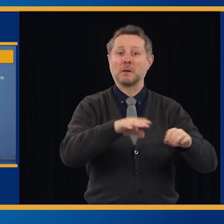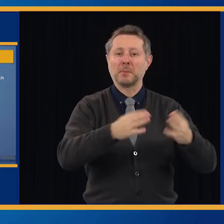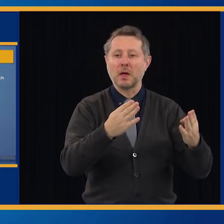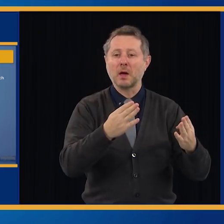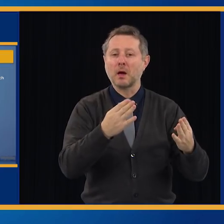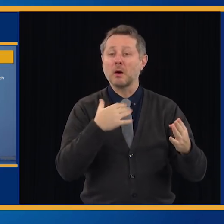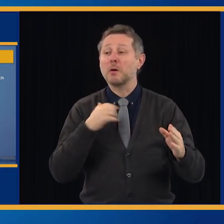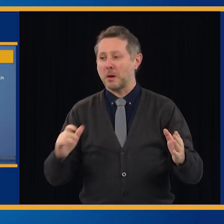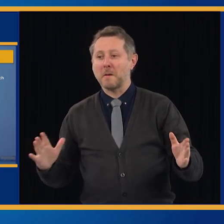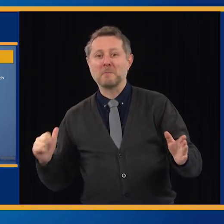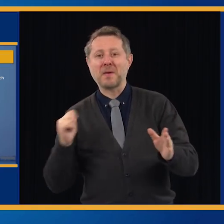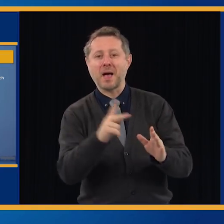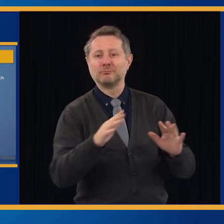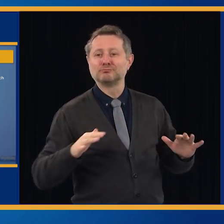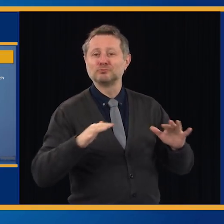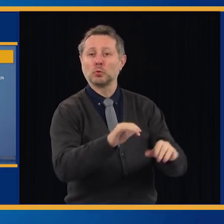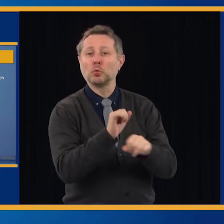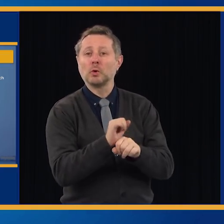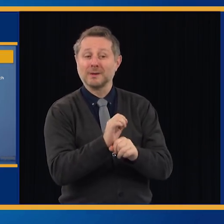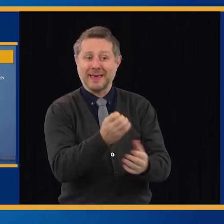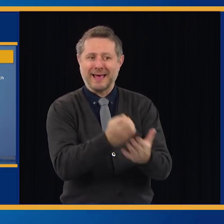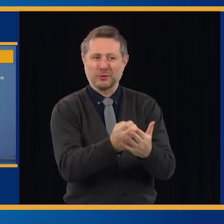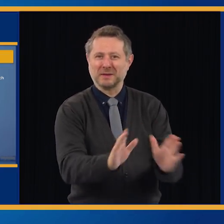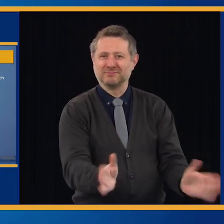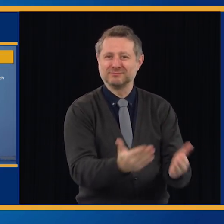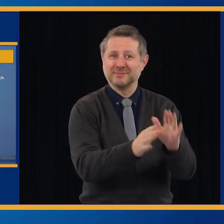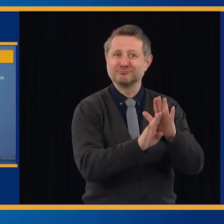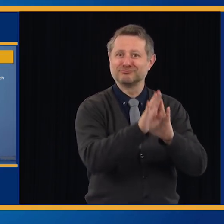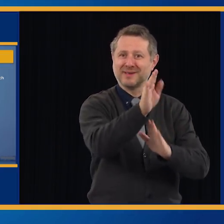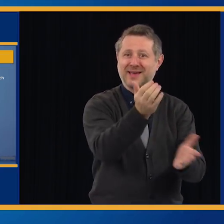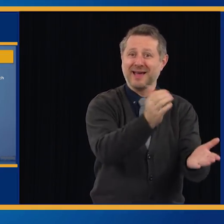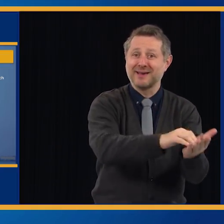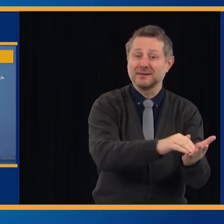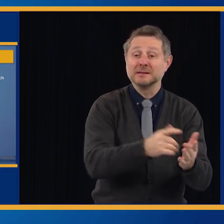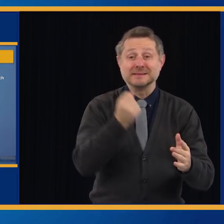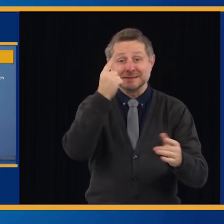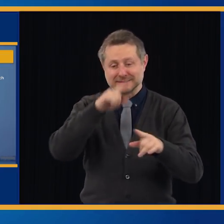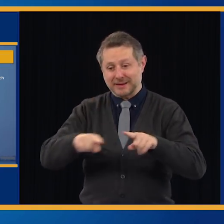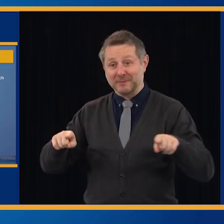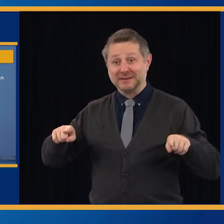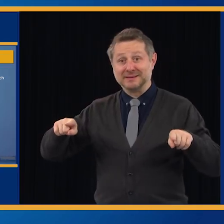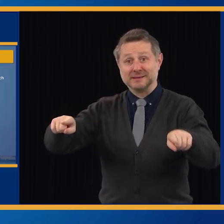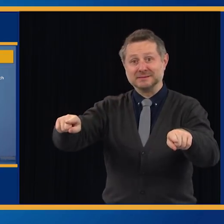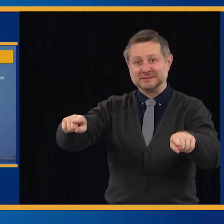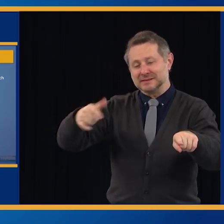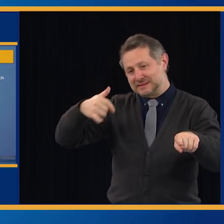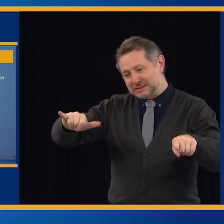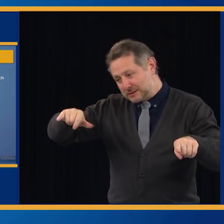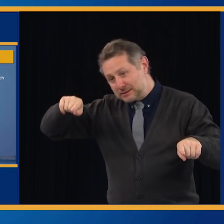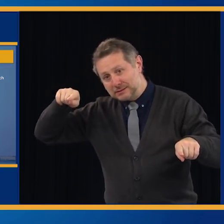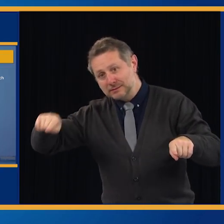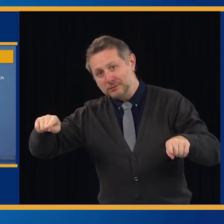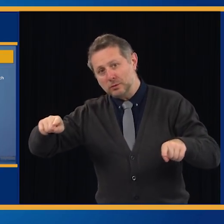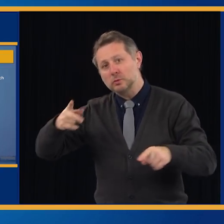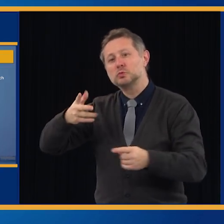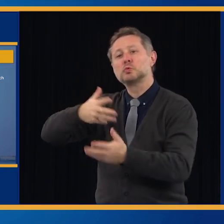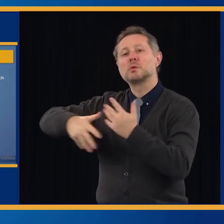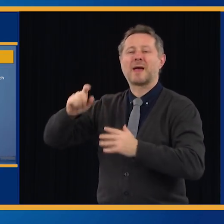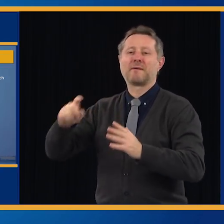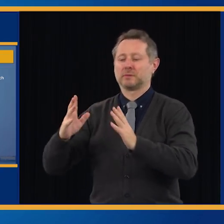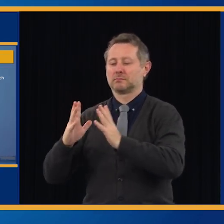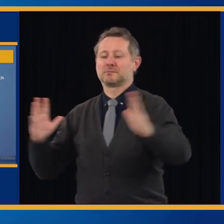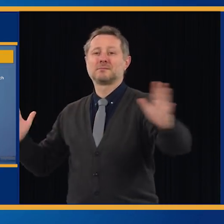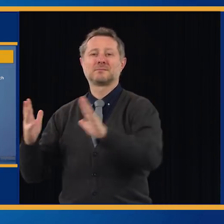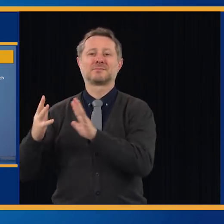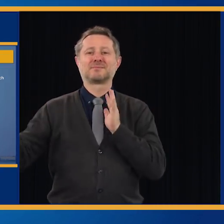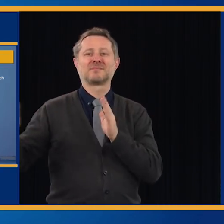going, but you know you can do the appropriate precautions and social distancing. So in phase one, we're talking about